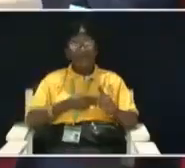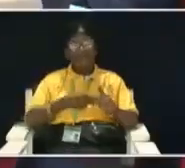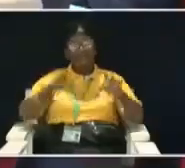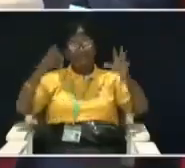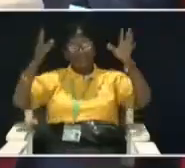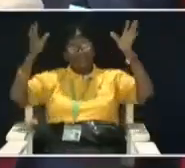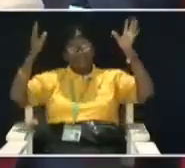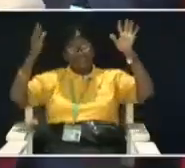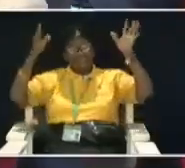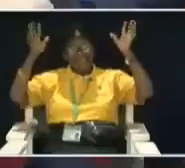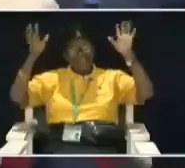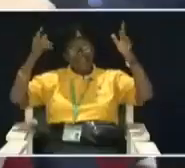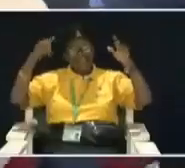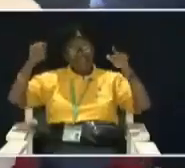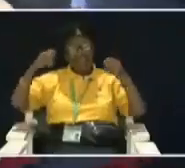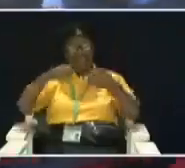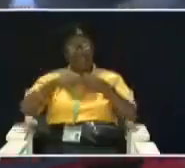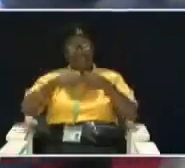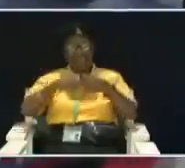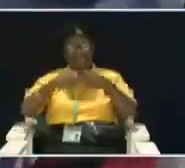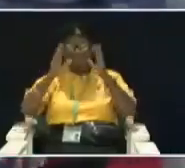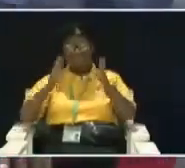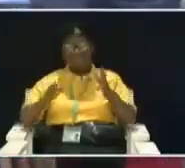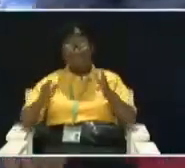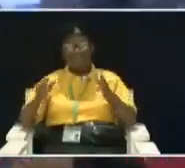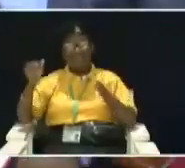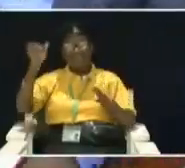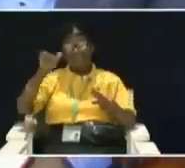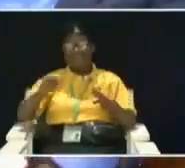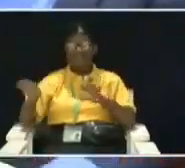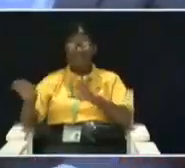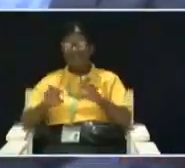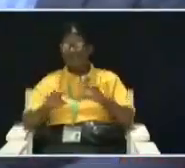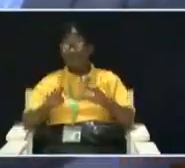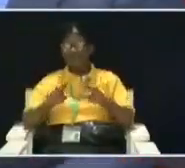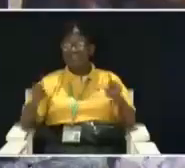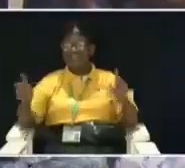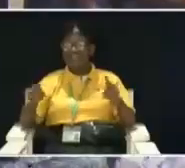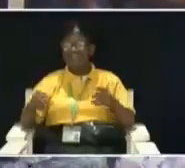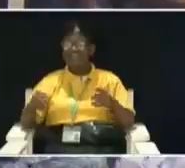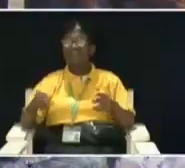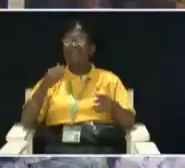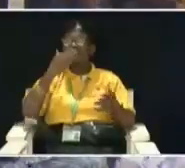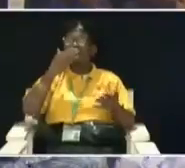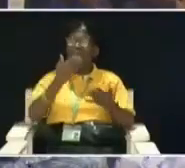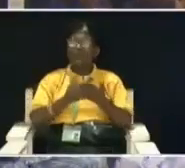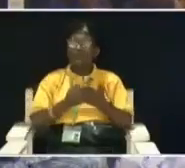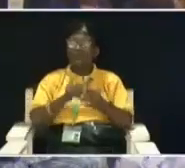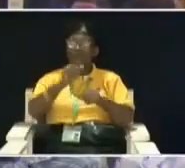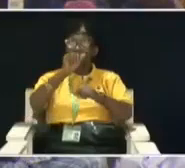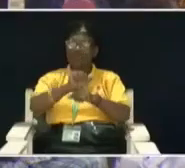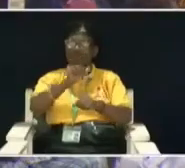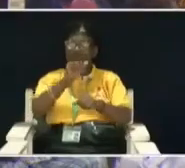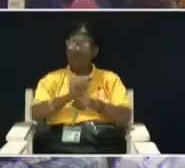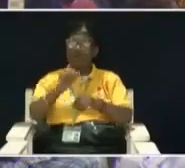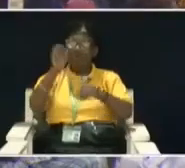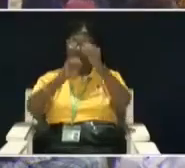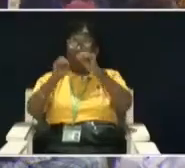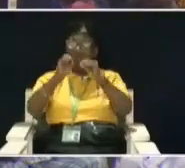a very nice job, very nice job. Oh, glory be to God.